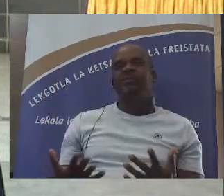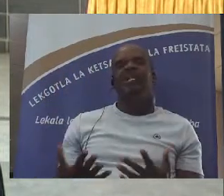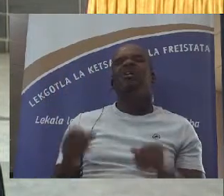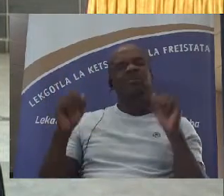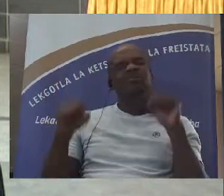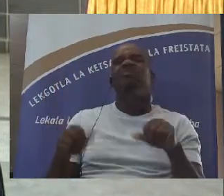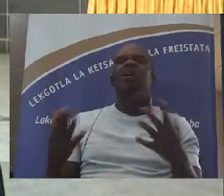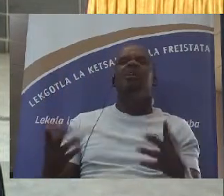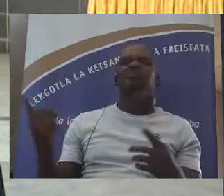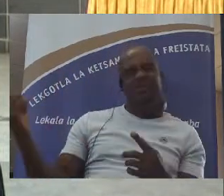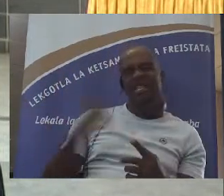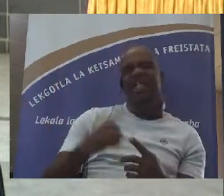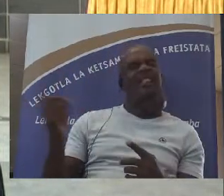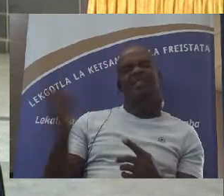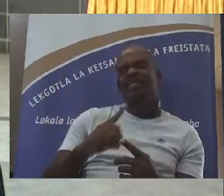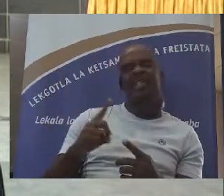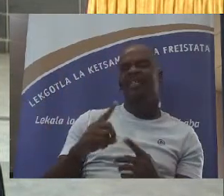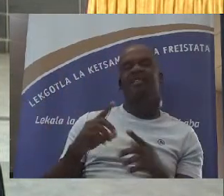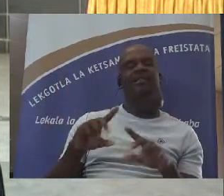come. And it's a week